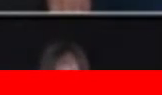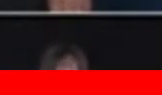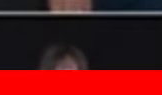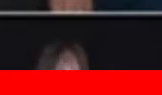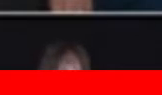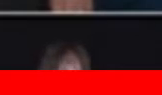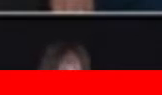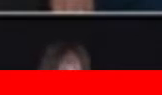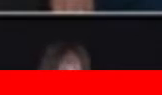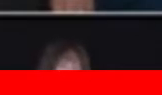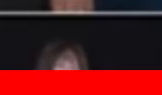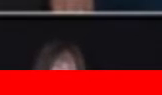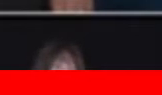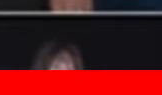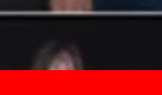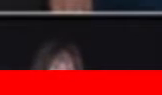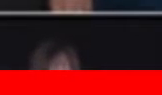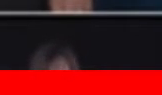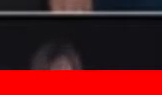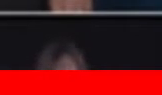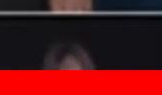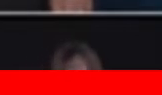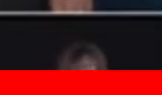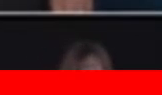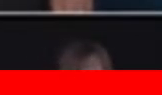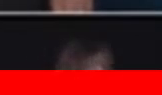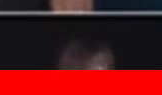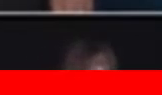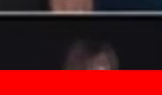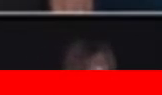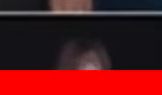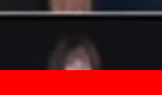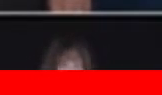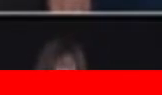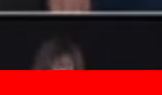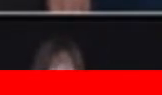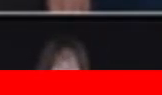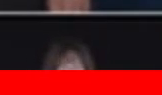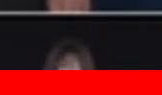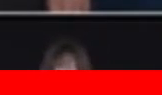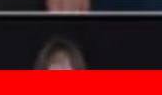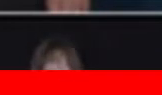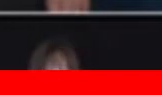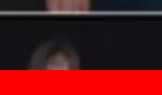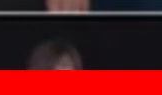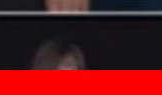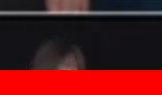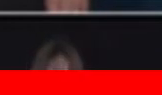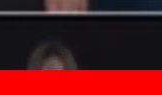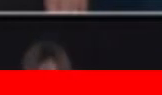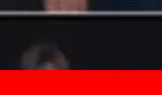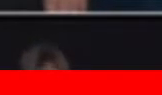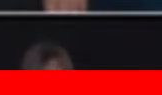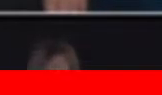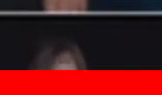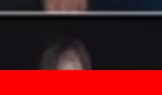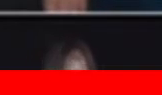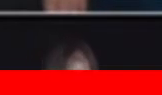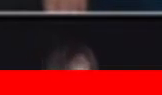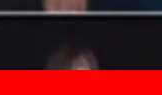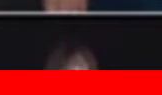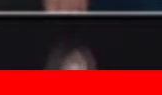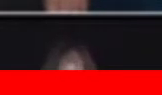As mentioned, Peel Public Health and Toronto Public Health regions will move into lockdown. Durham and Waterloo regions will move